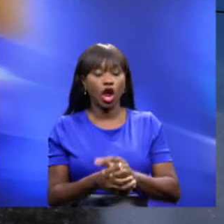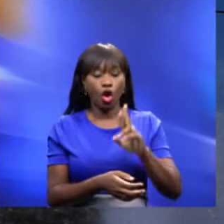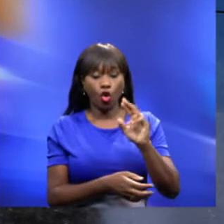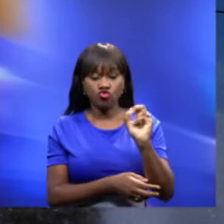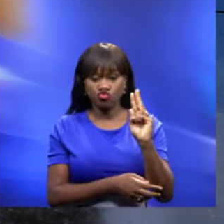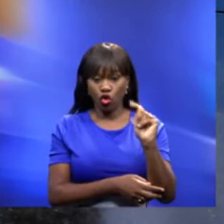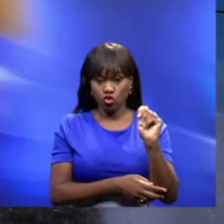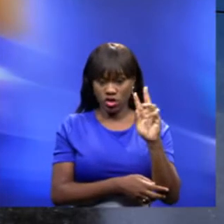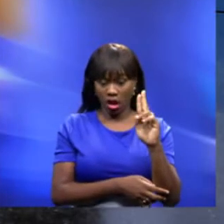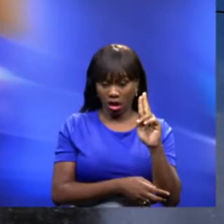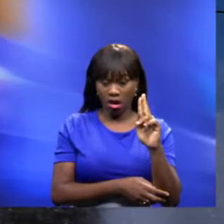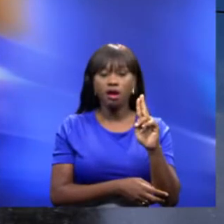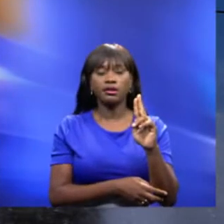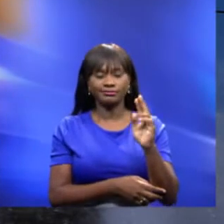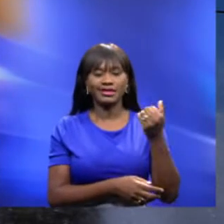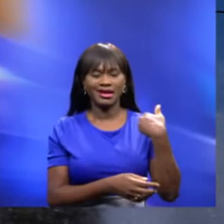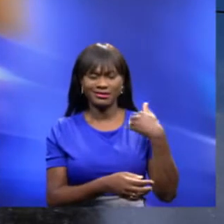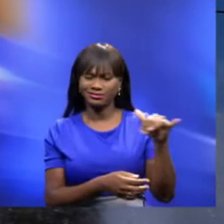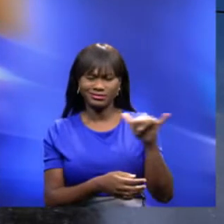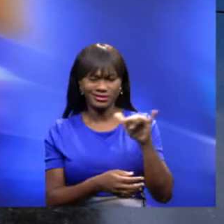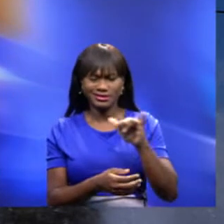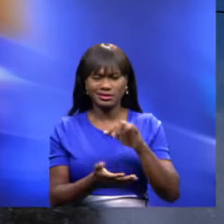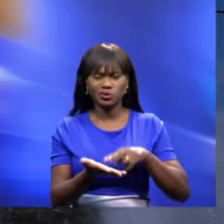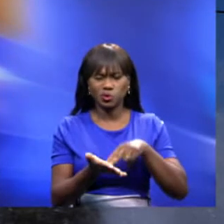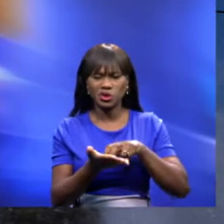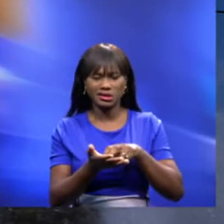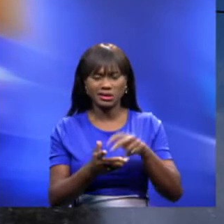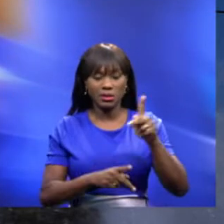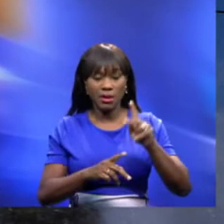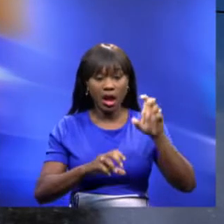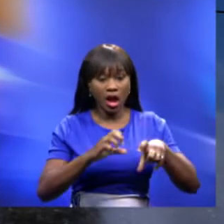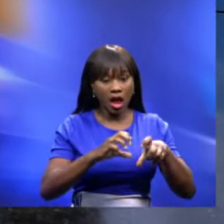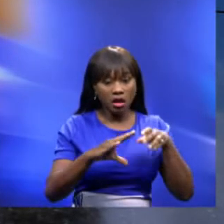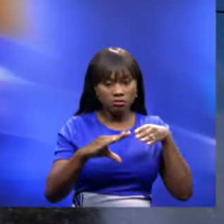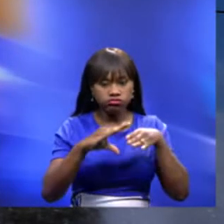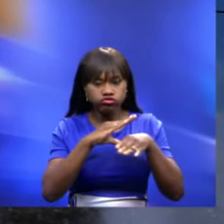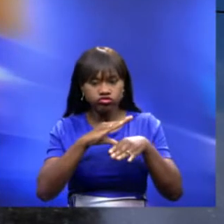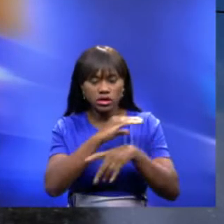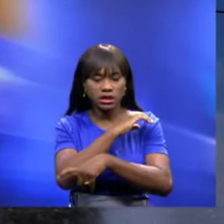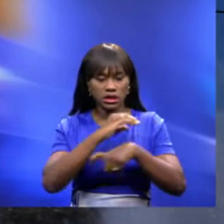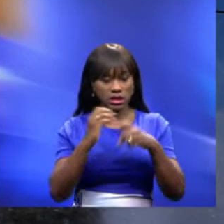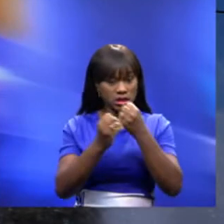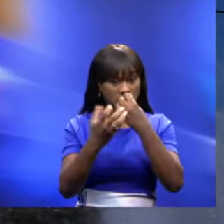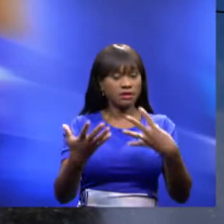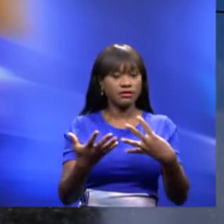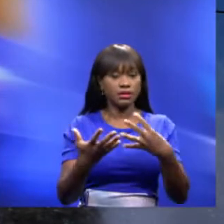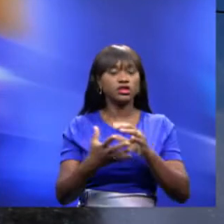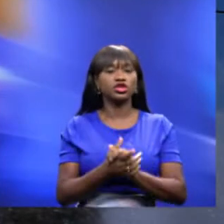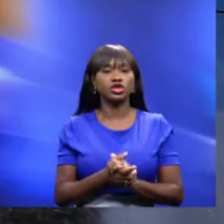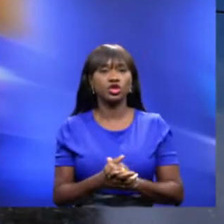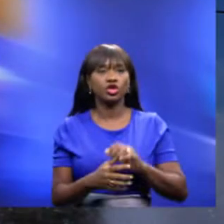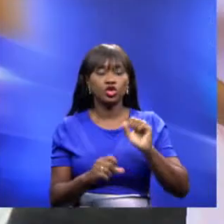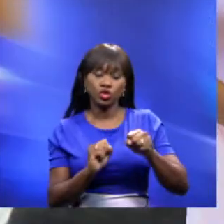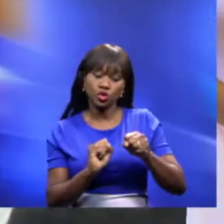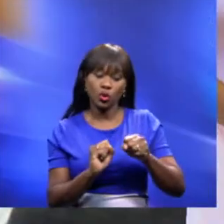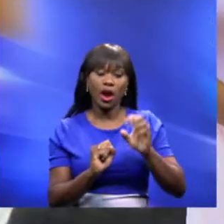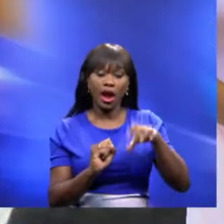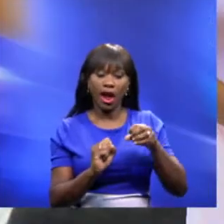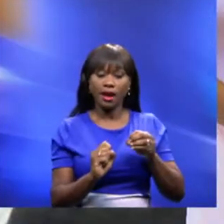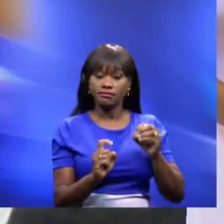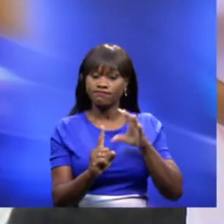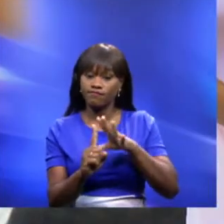is actually vulnerable to these threats. So that is where the companies and at least on your personal level, it can affect you.